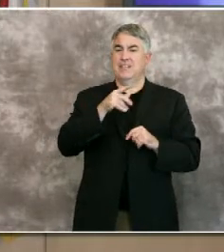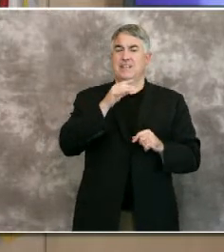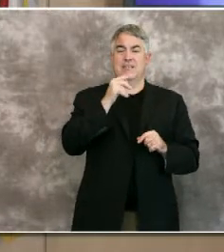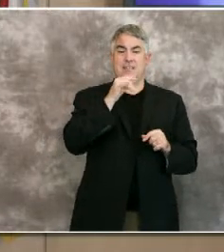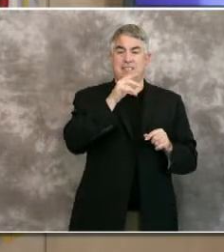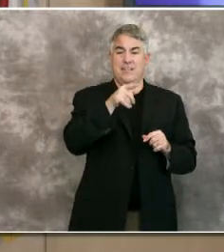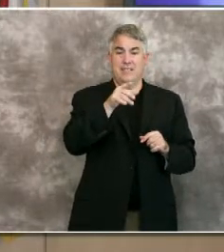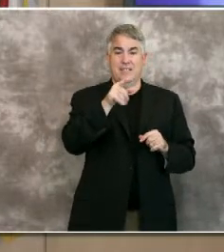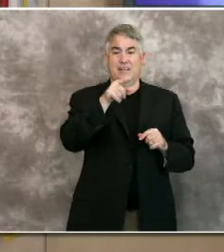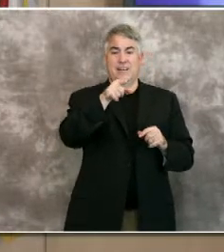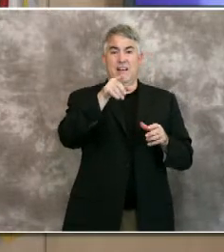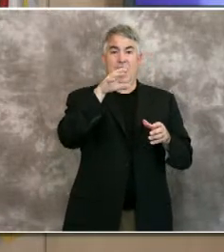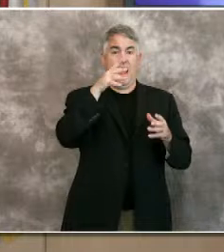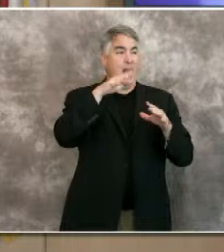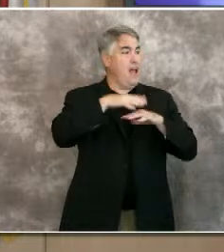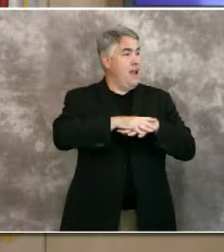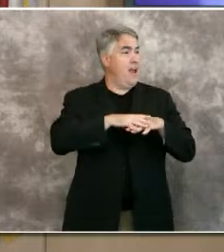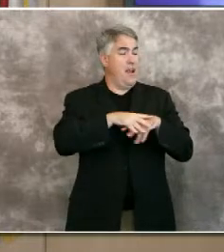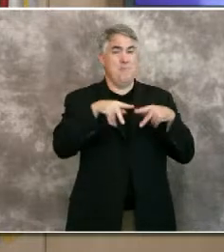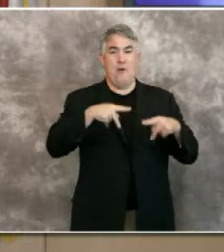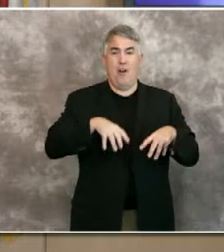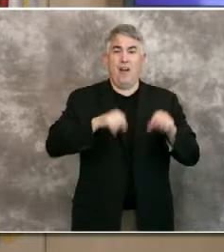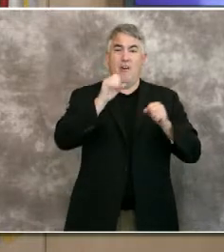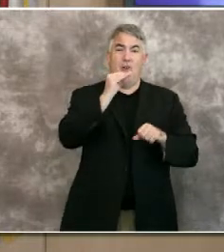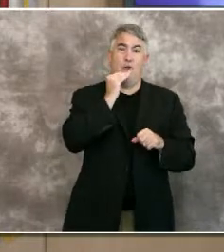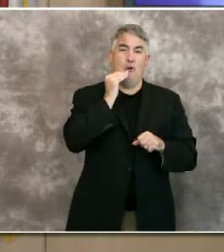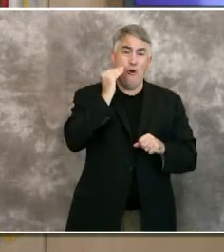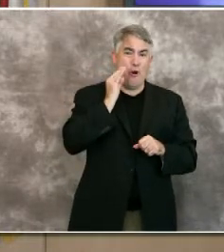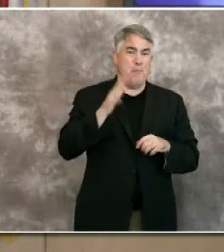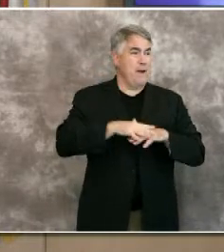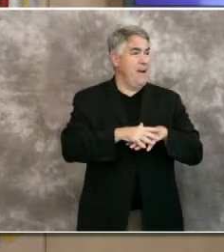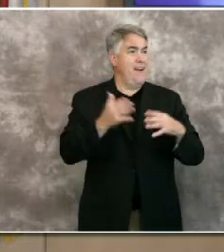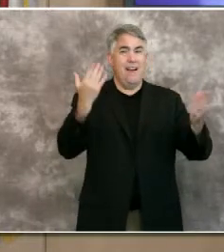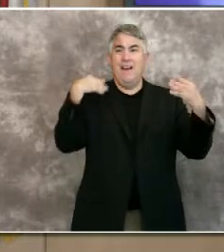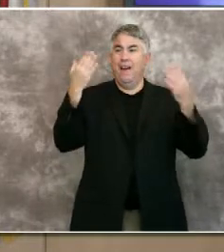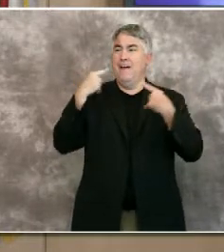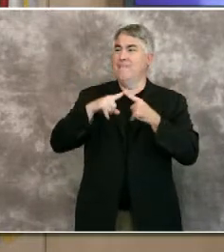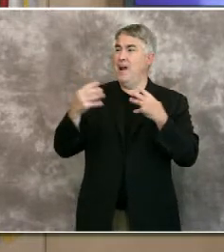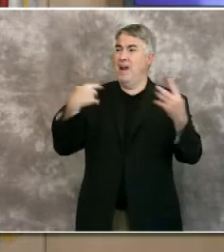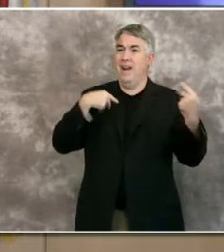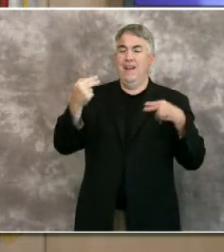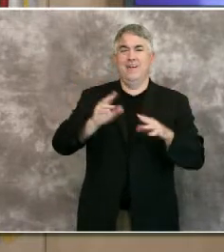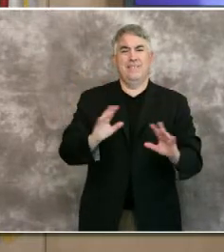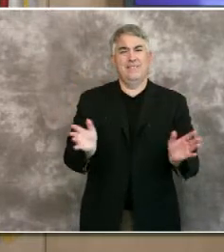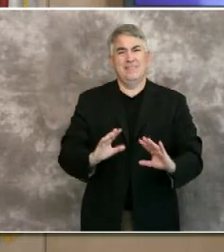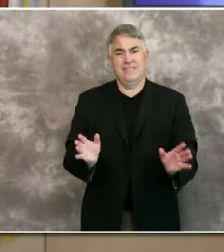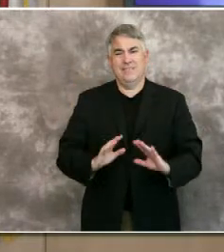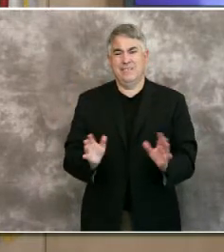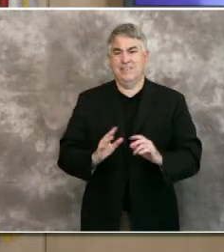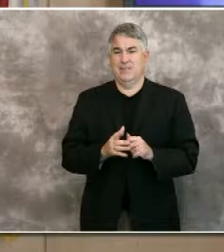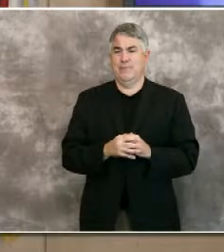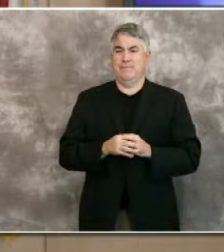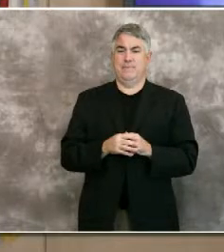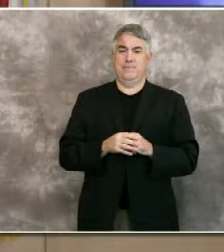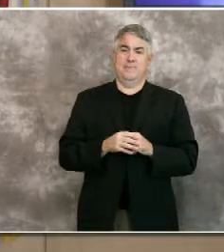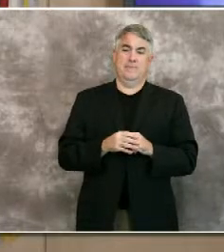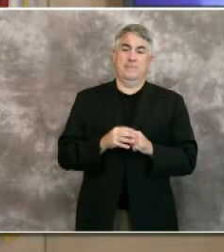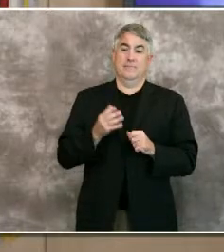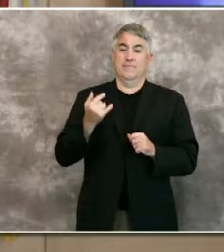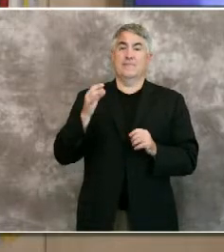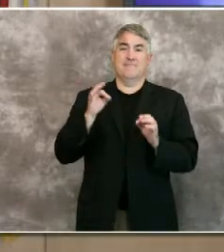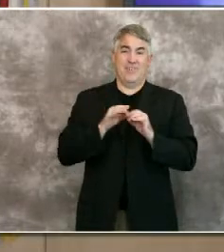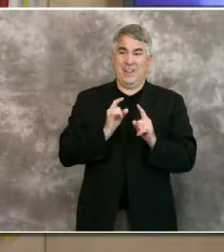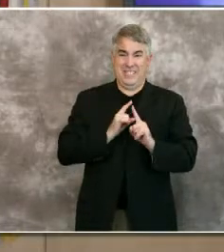decided to have house parties. Please utilize face coverings. Please utilize physical distancing